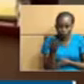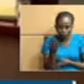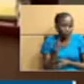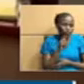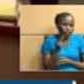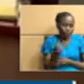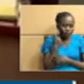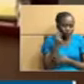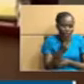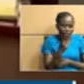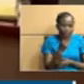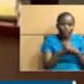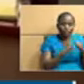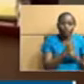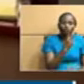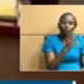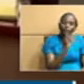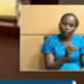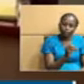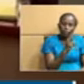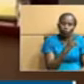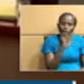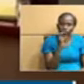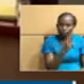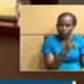the year 2020-2021. We are coming, that is a